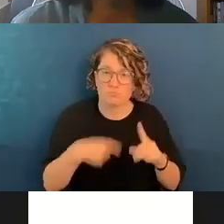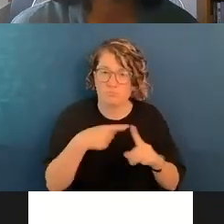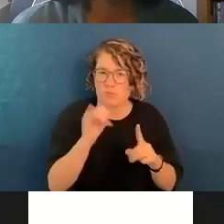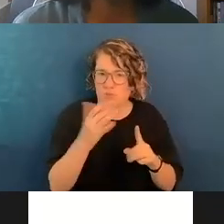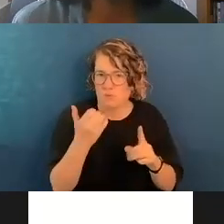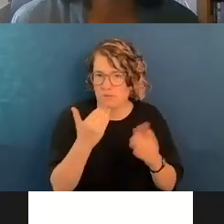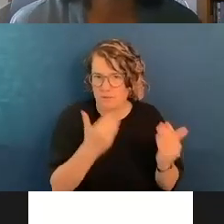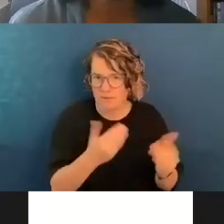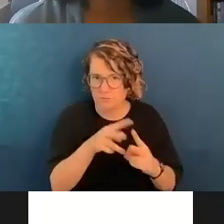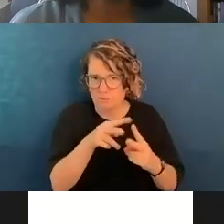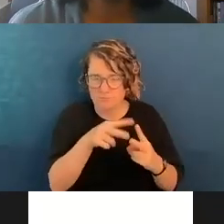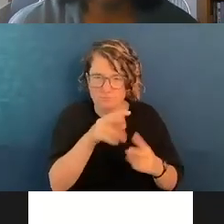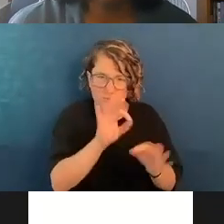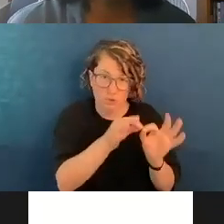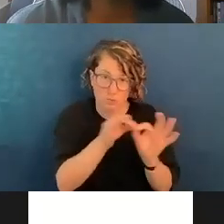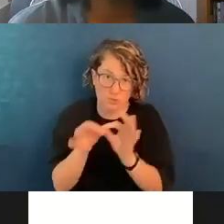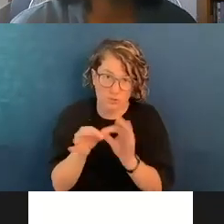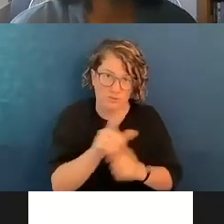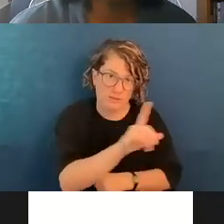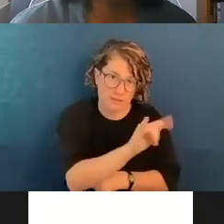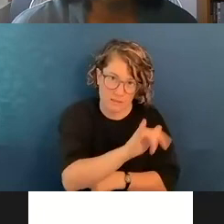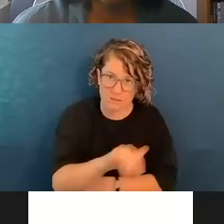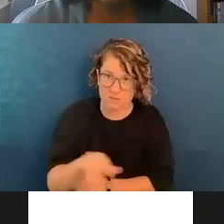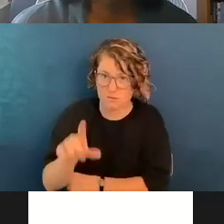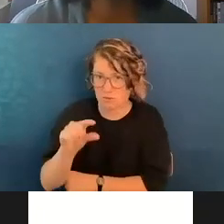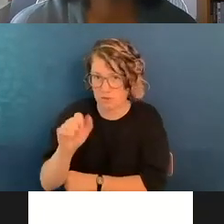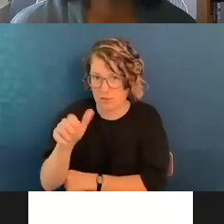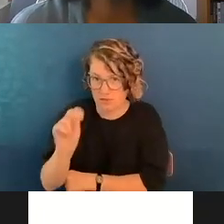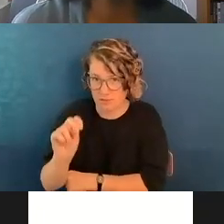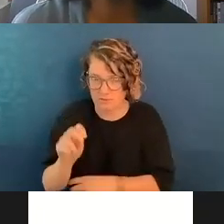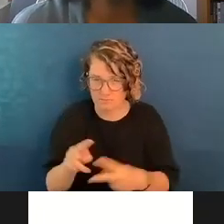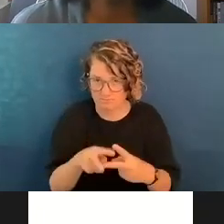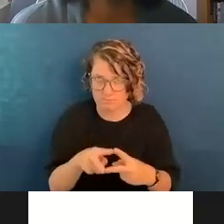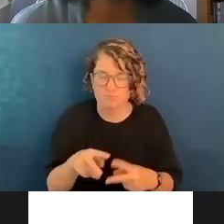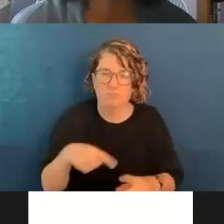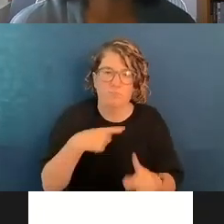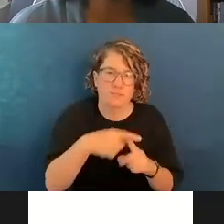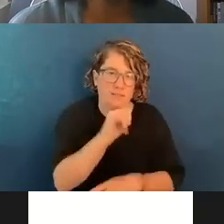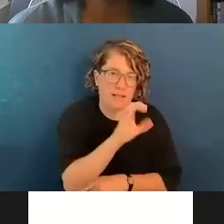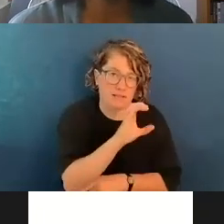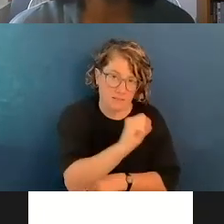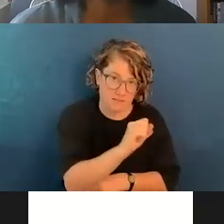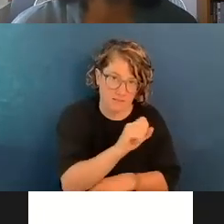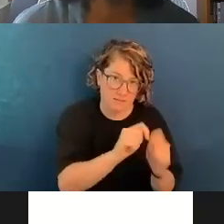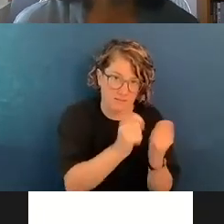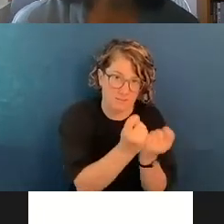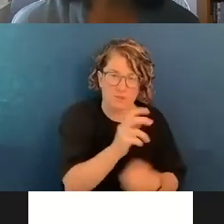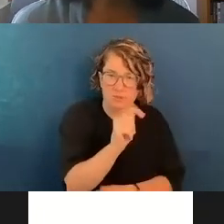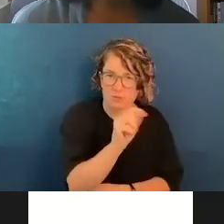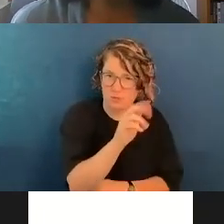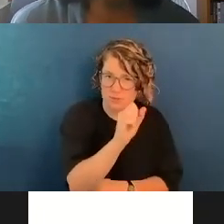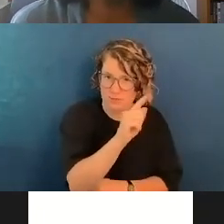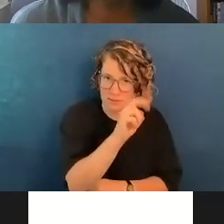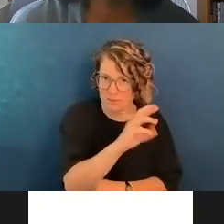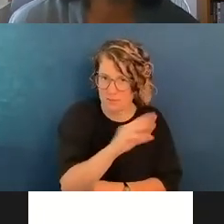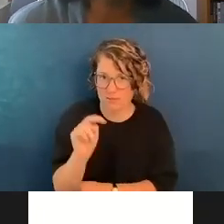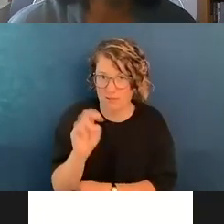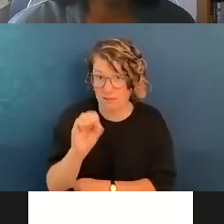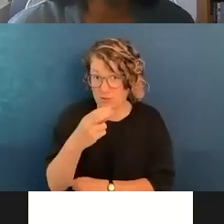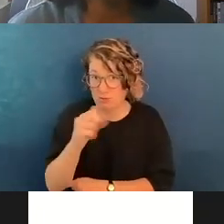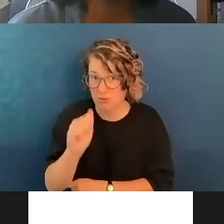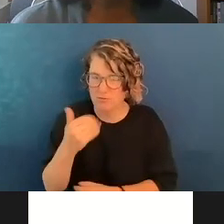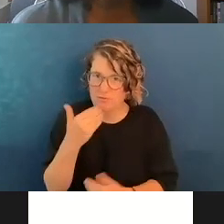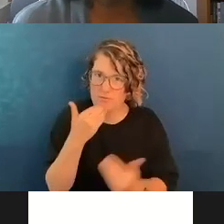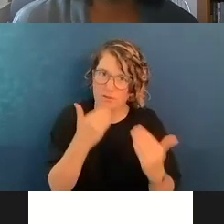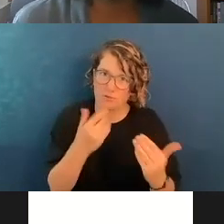Jillian. And finally, a big shout out to the ICS team, Tristan and Nisha, for continuing to do that important and critical